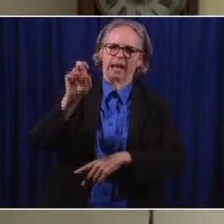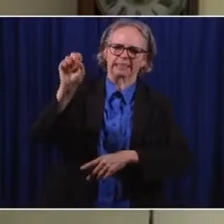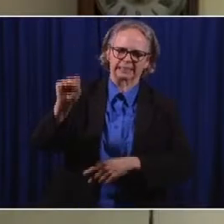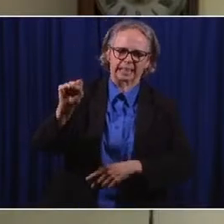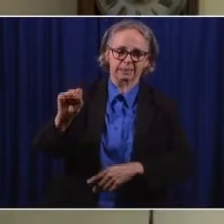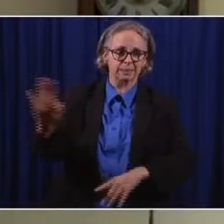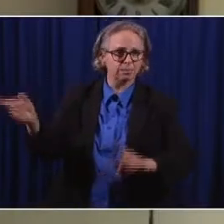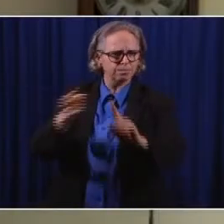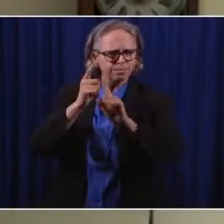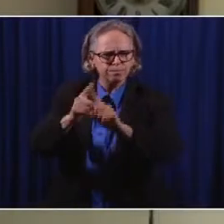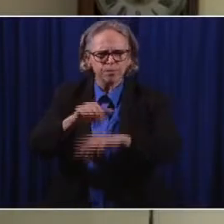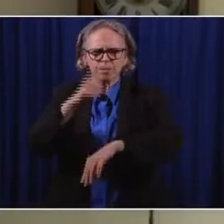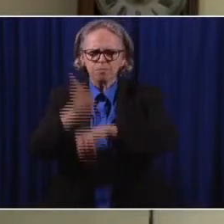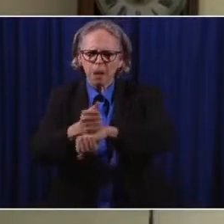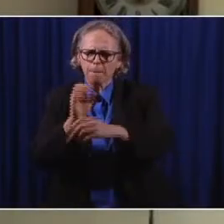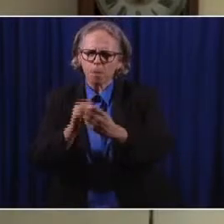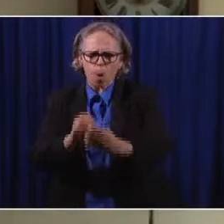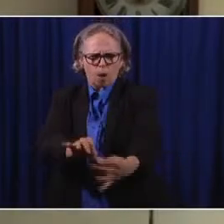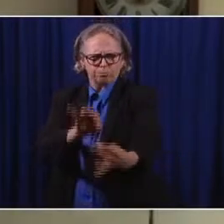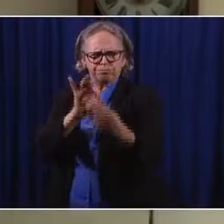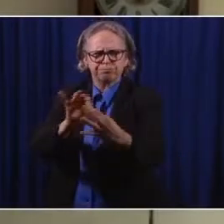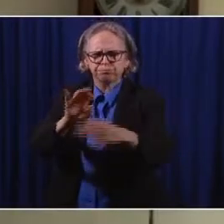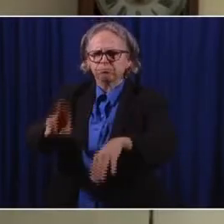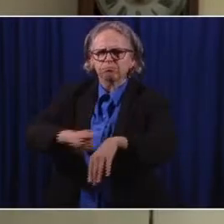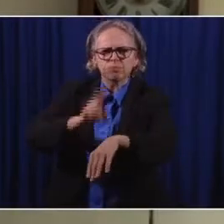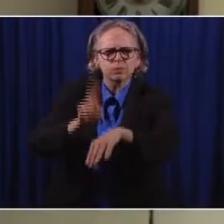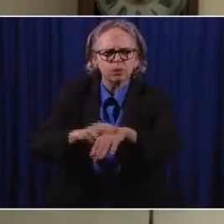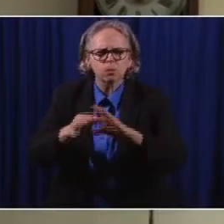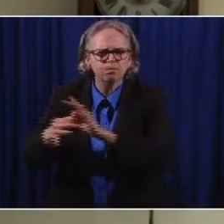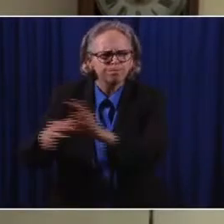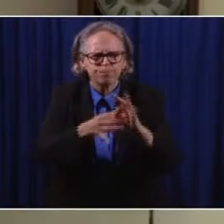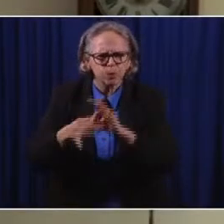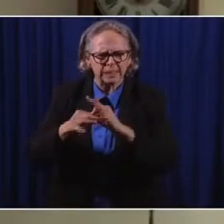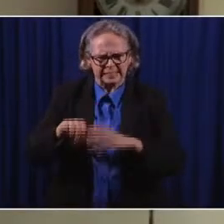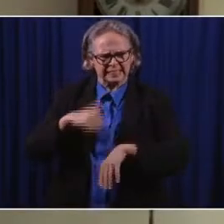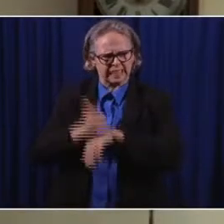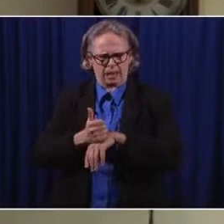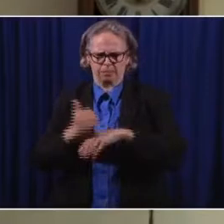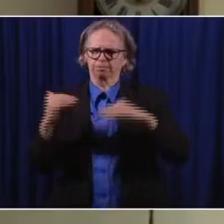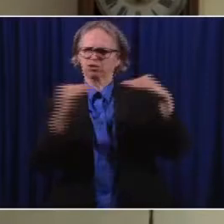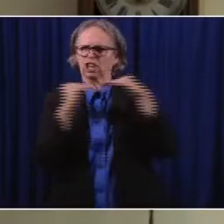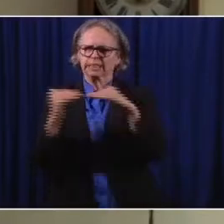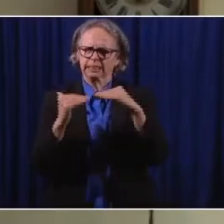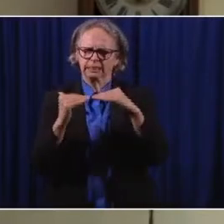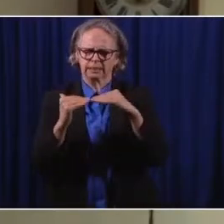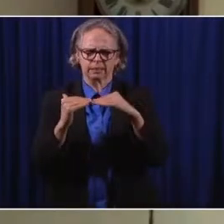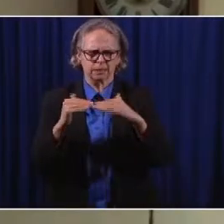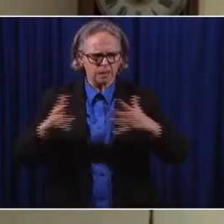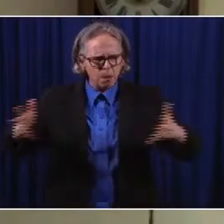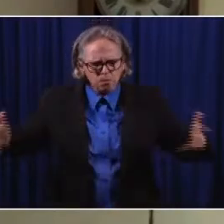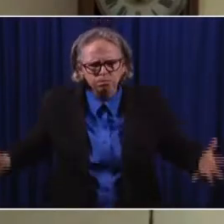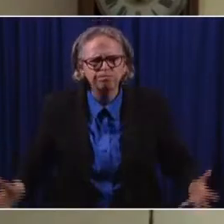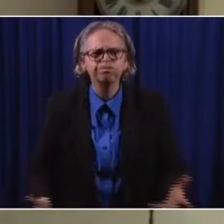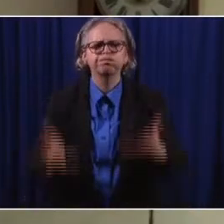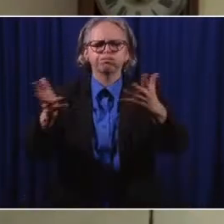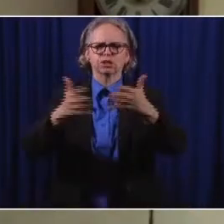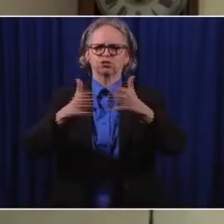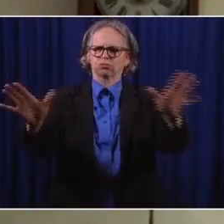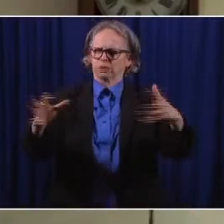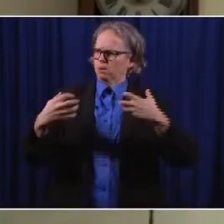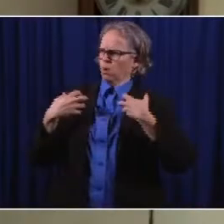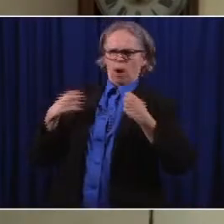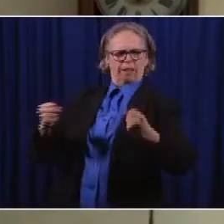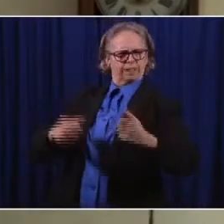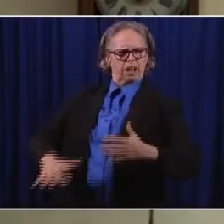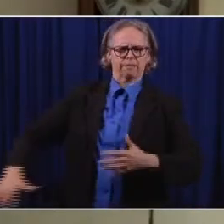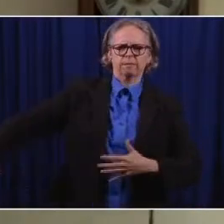ensure domestic tranquility, provide for the common defense, promote the general welfare, and secure the blessings of liberty to ourselves